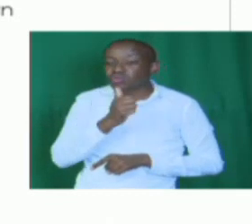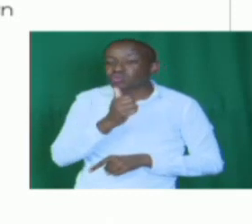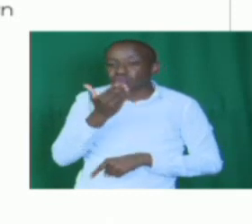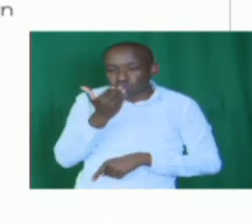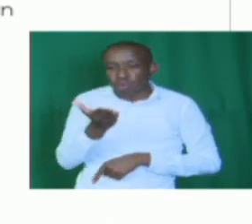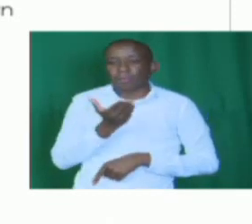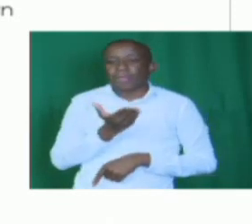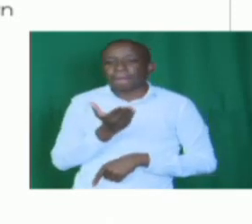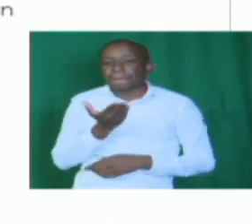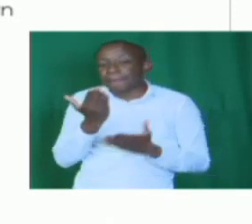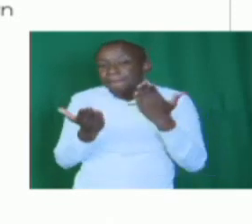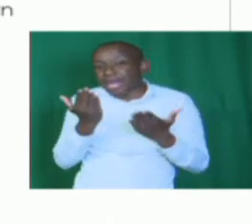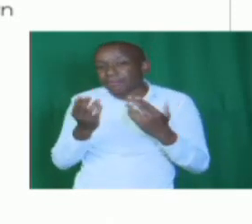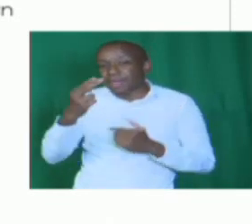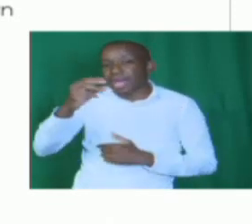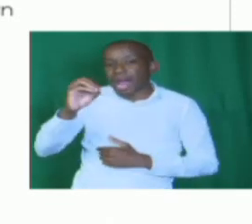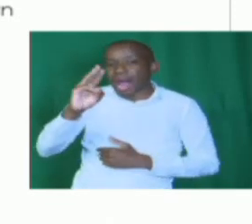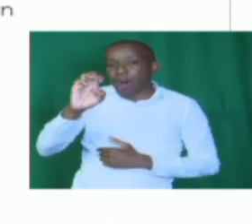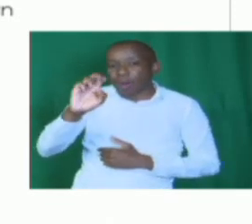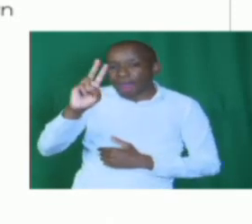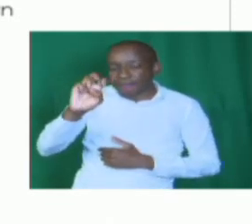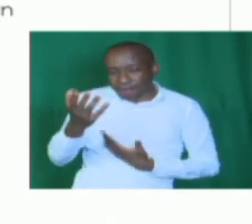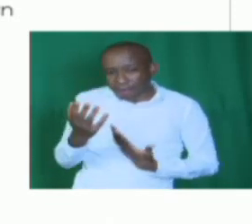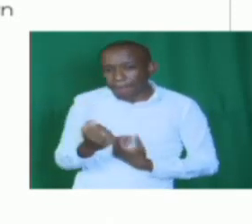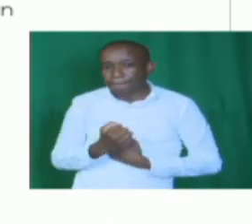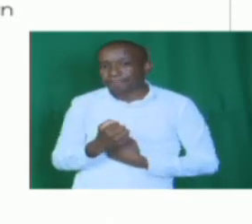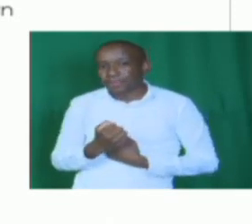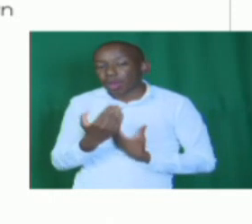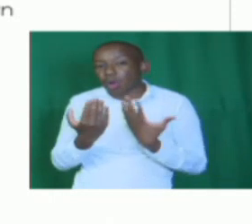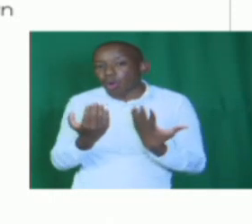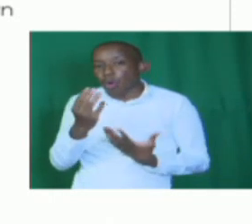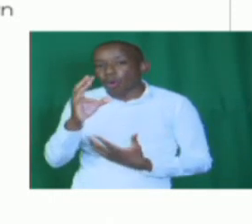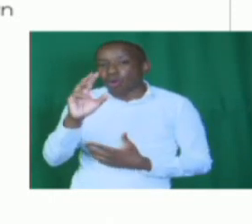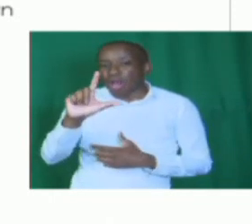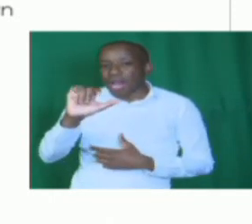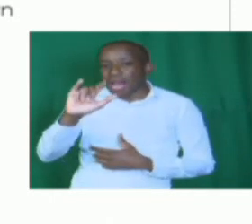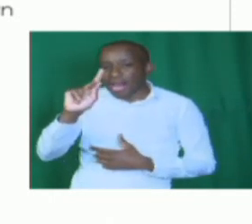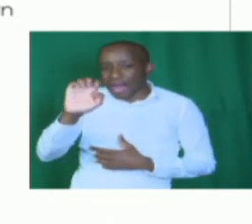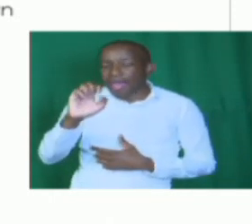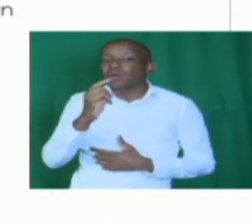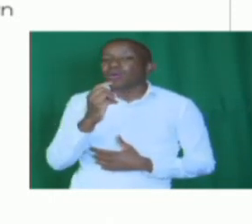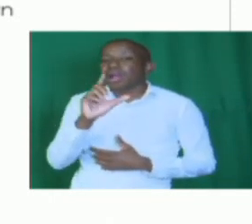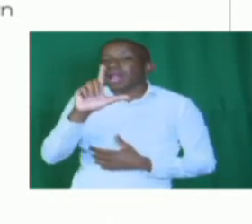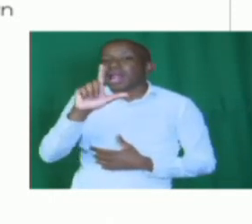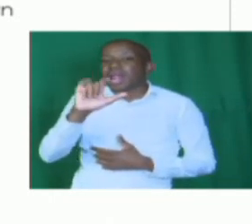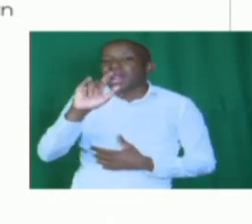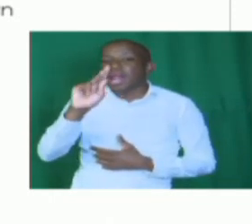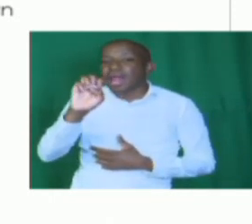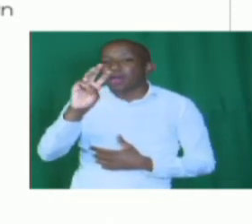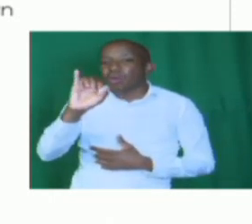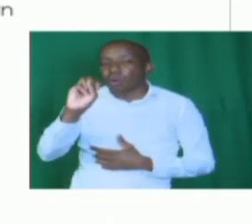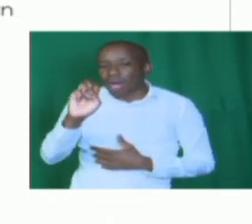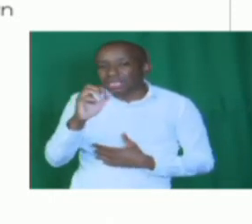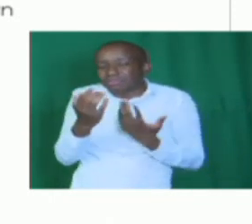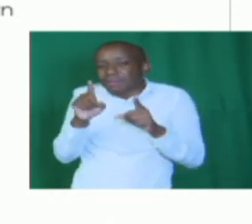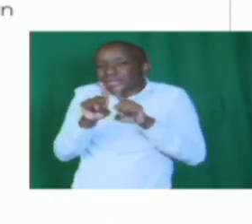You may also use however. You may use yet, likewise, but, similarly,